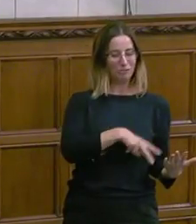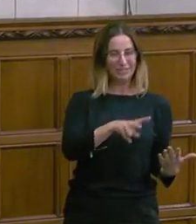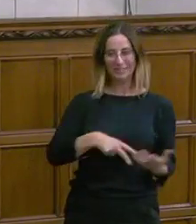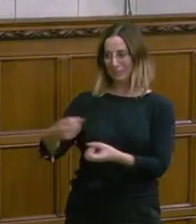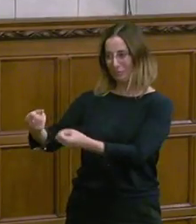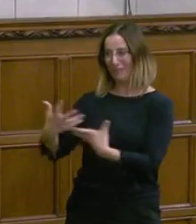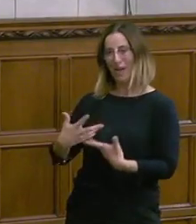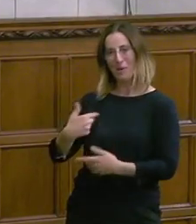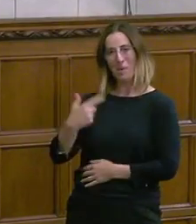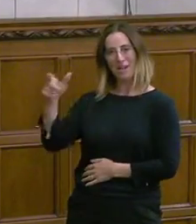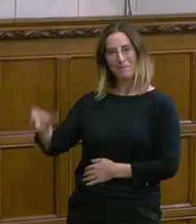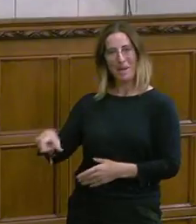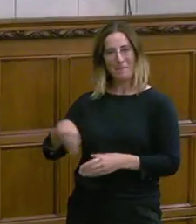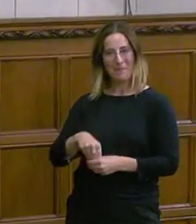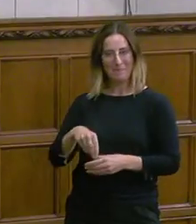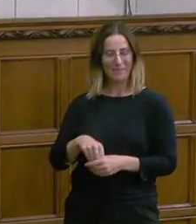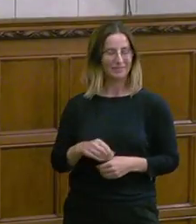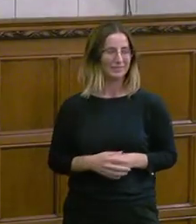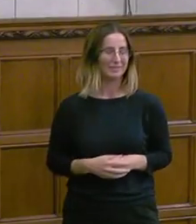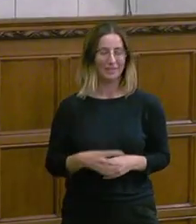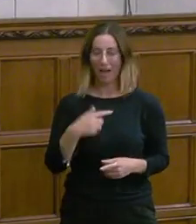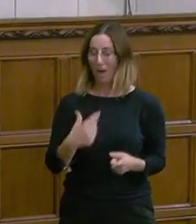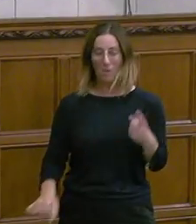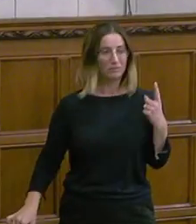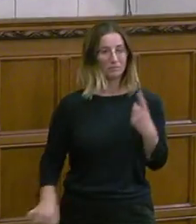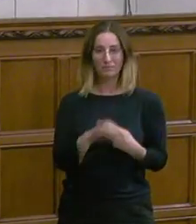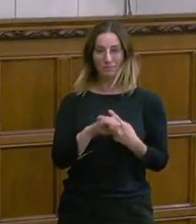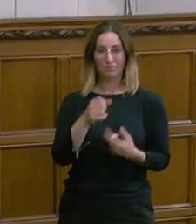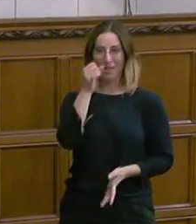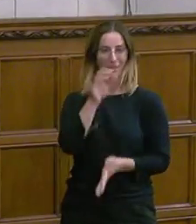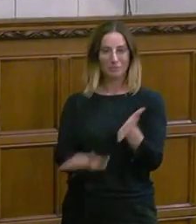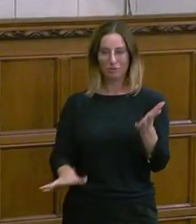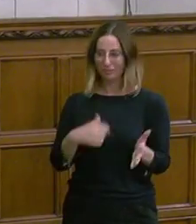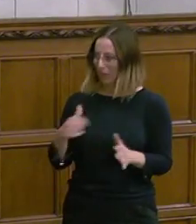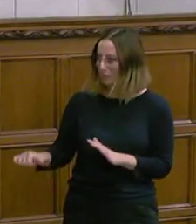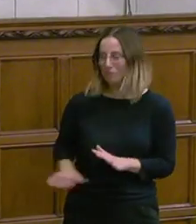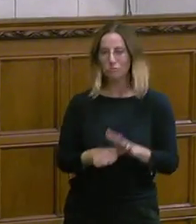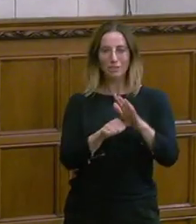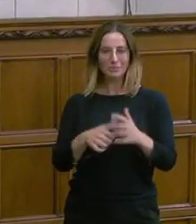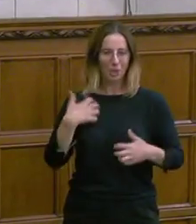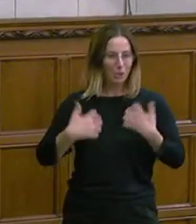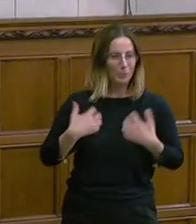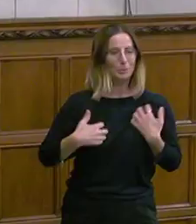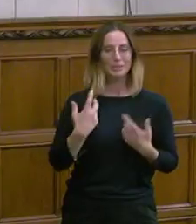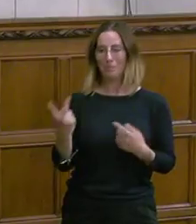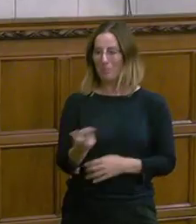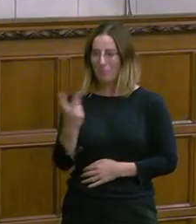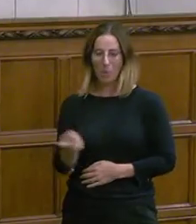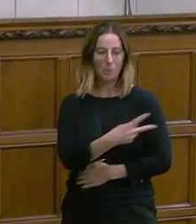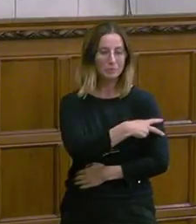my constituents. I was simply blown away by the experience and impressed by the enthusiasm of both staff and